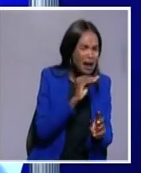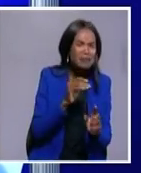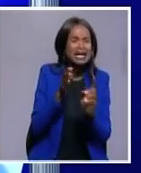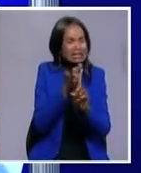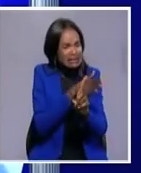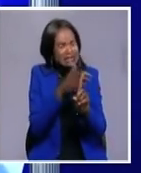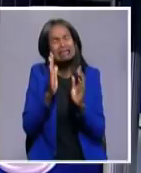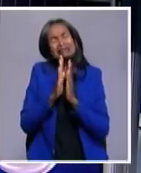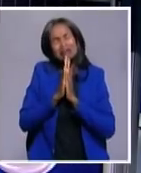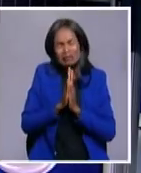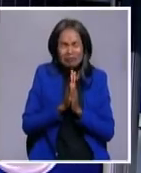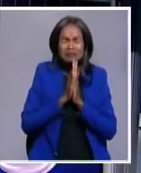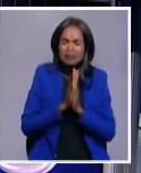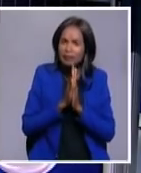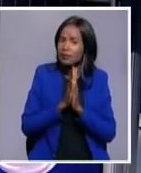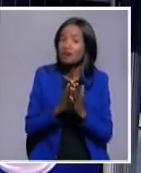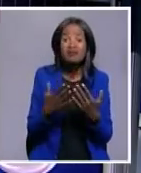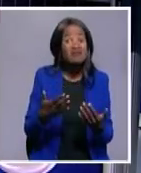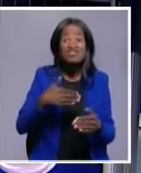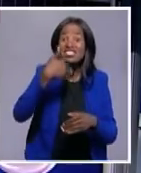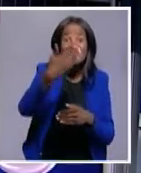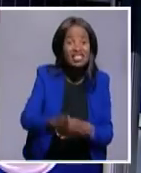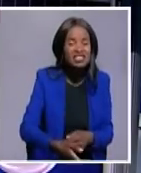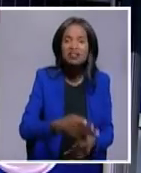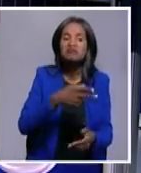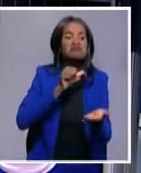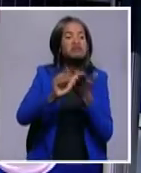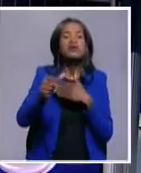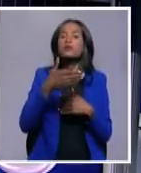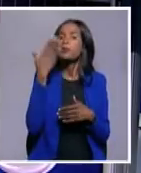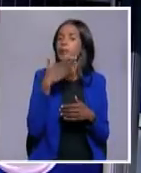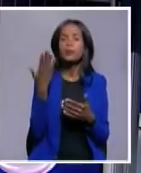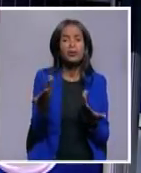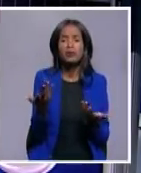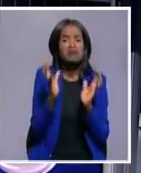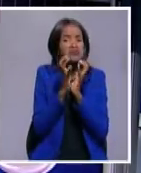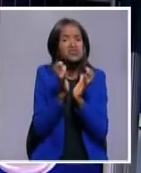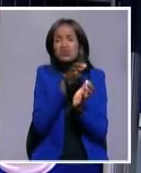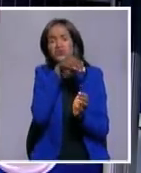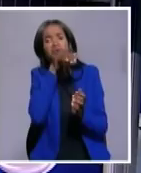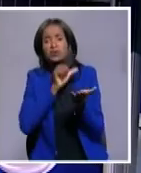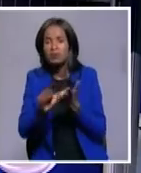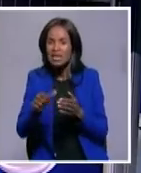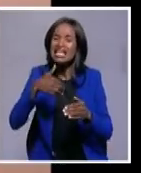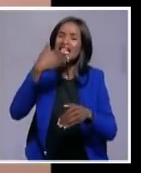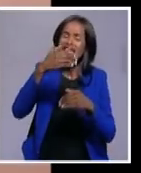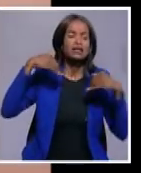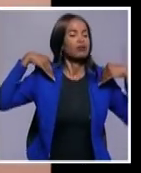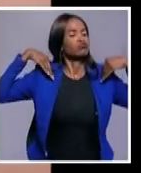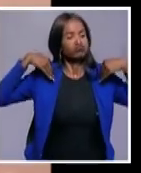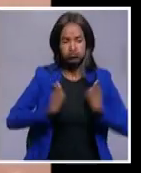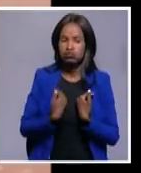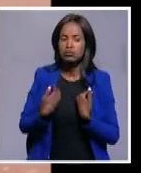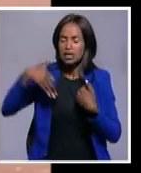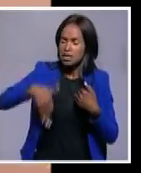cajoled. The response was negative, and that is really why we ended up where we are